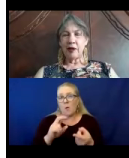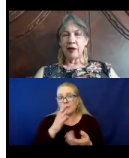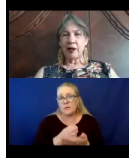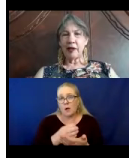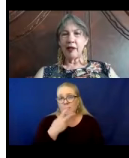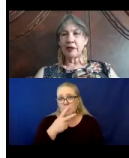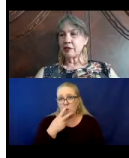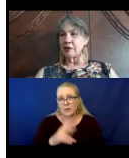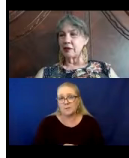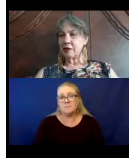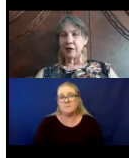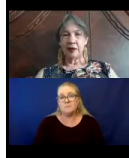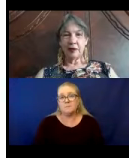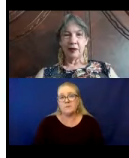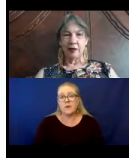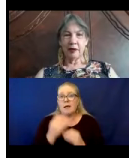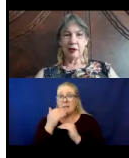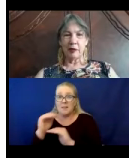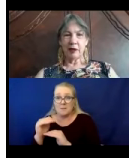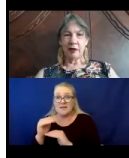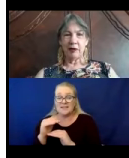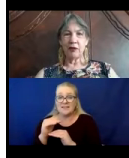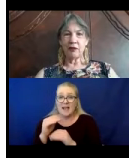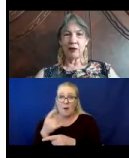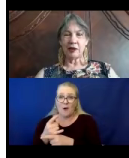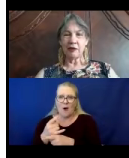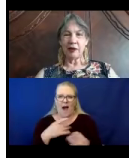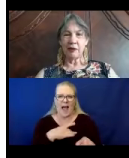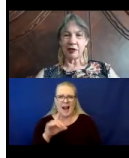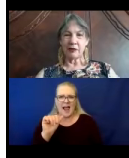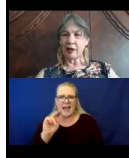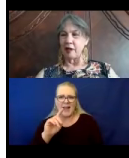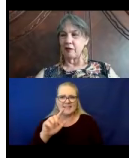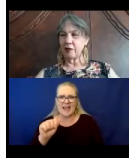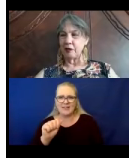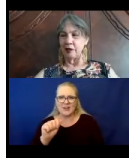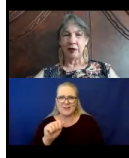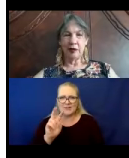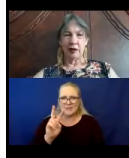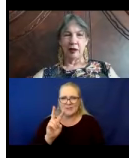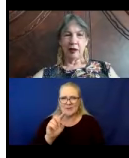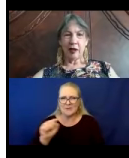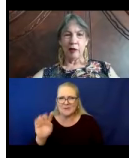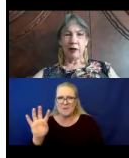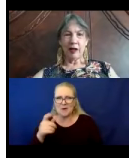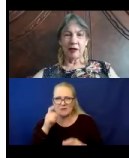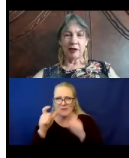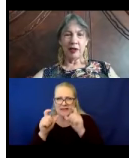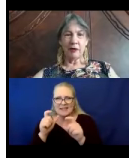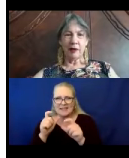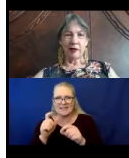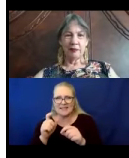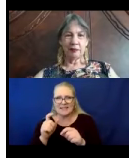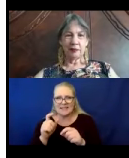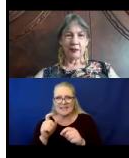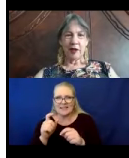Limit alcohol. I like Anastasia's limits better. 2 to 4 drinks a week. I'm not sure where that came from, but I'm above average in